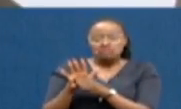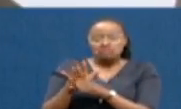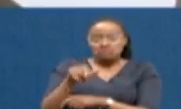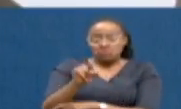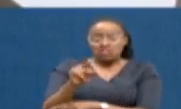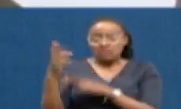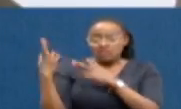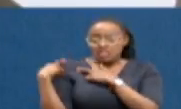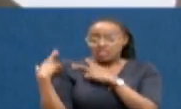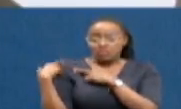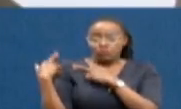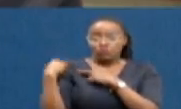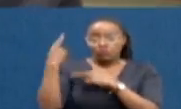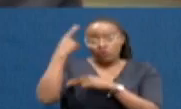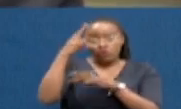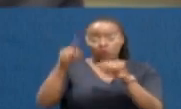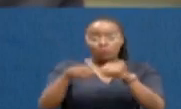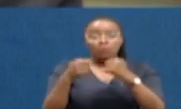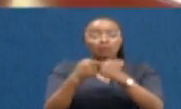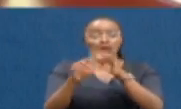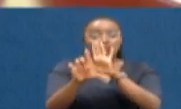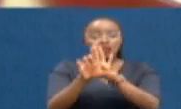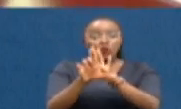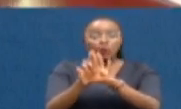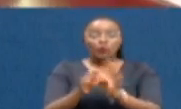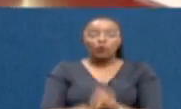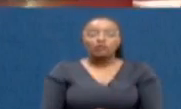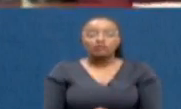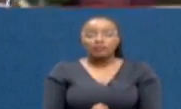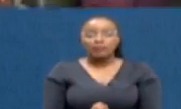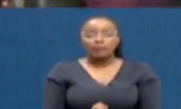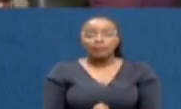to malpractice. Dennis Otieno, Citizen TV.